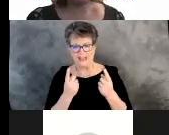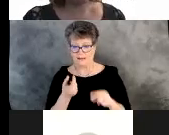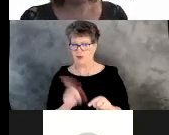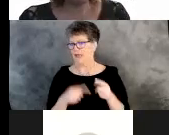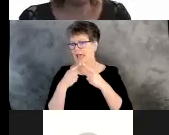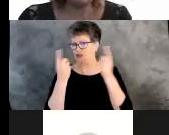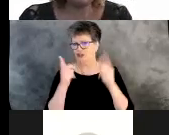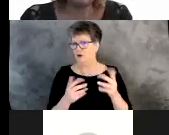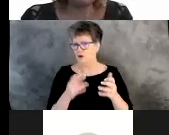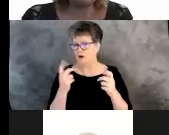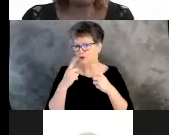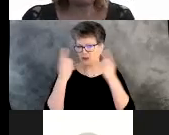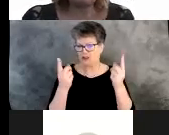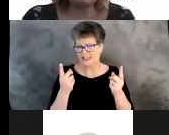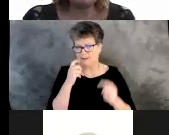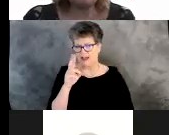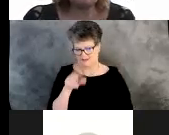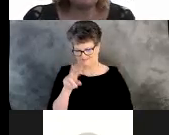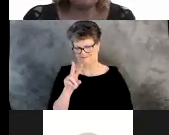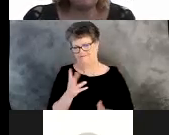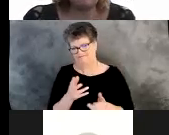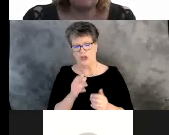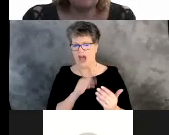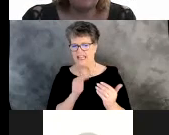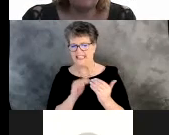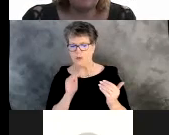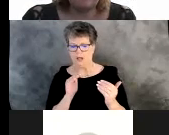what you want to achieve, that you're not as equal in the